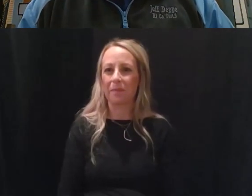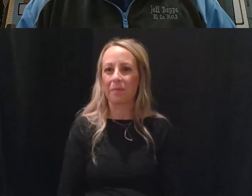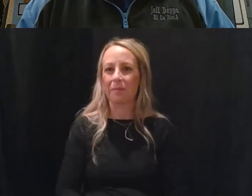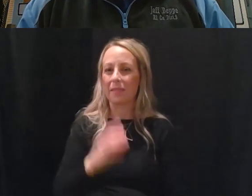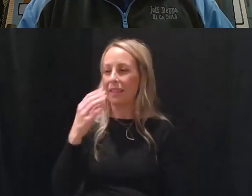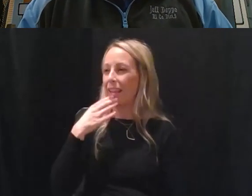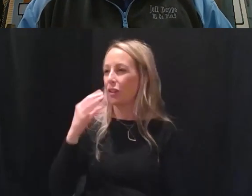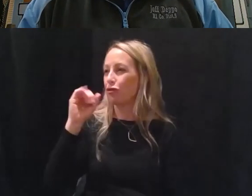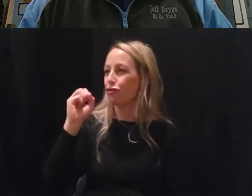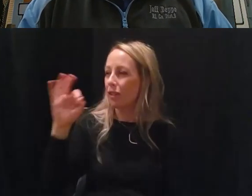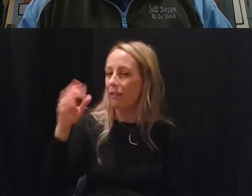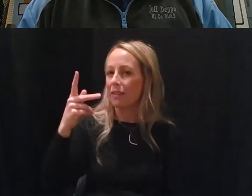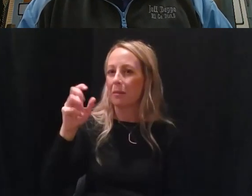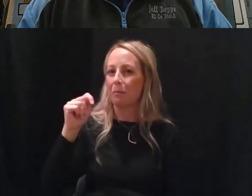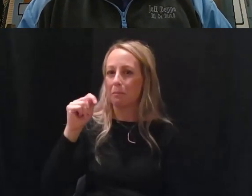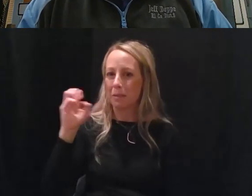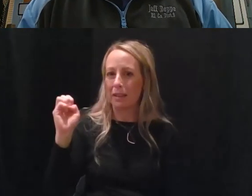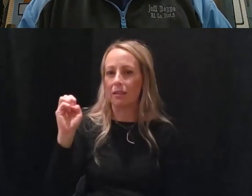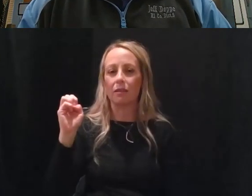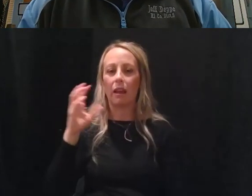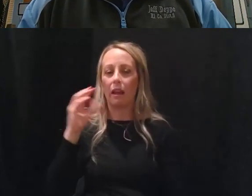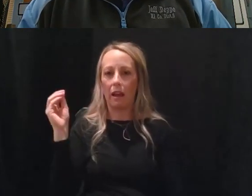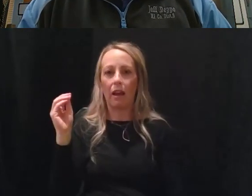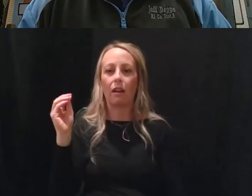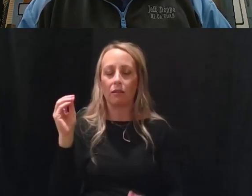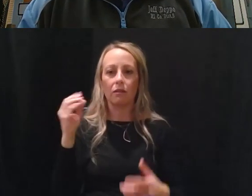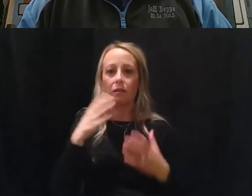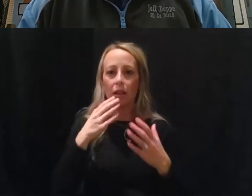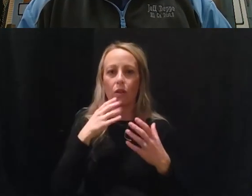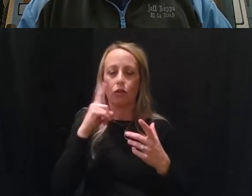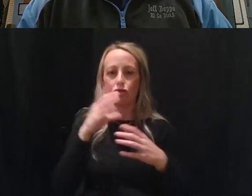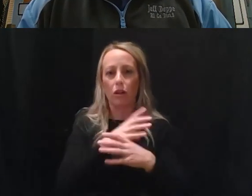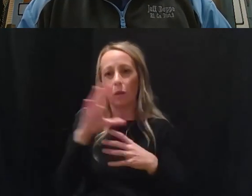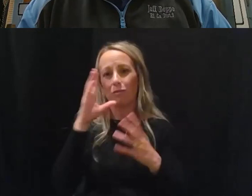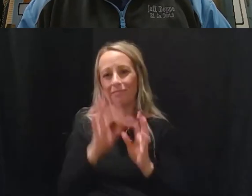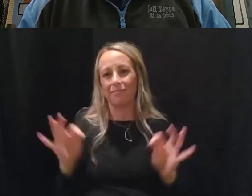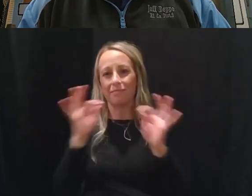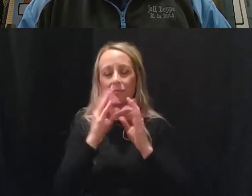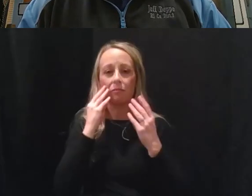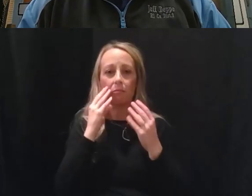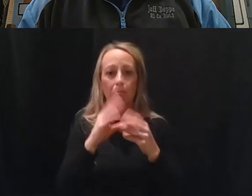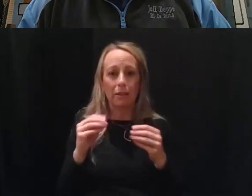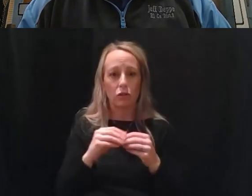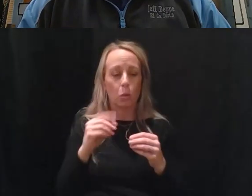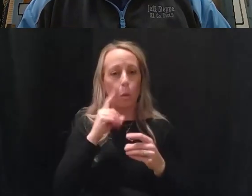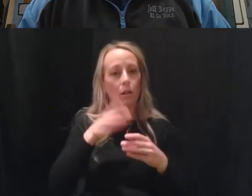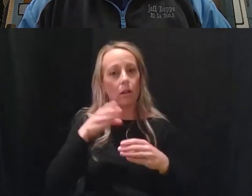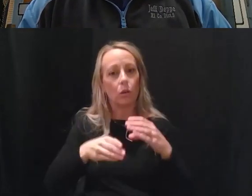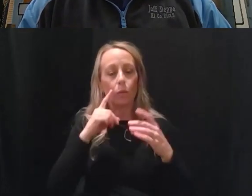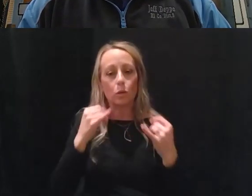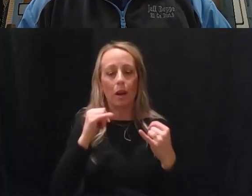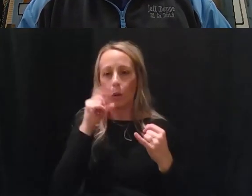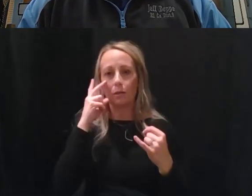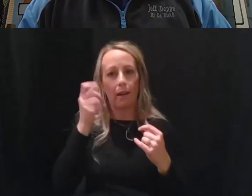Pete. We're very grateful that you joined us today and shared your important messages. We will go ahead and conclude. I don't see any additional questions. Again,